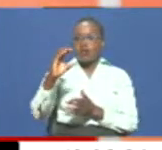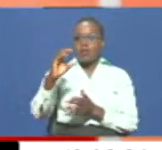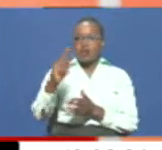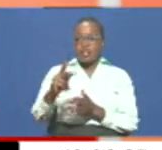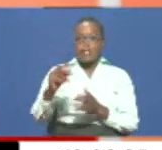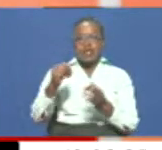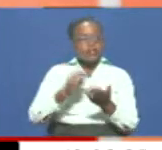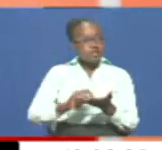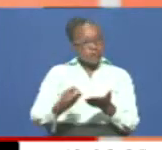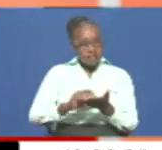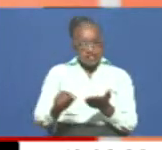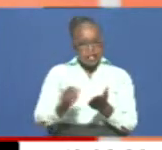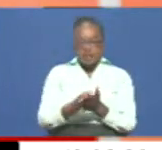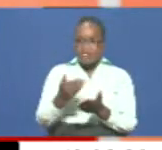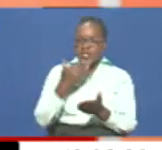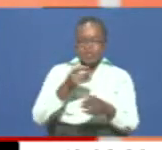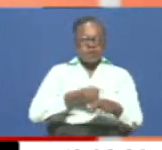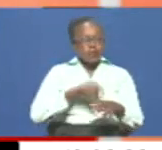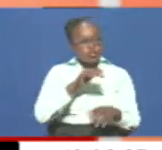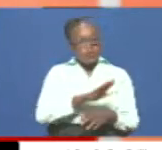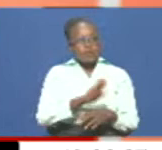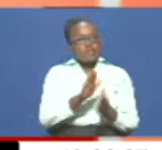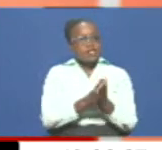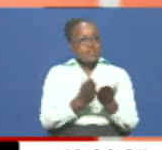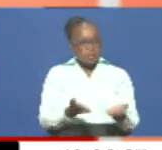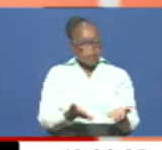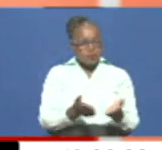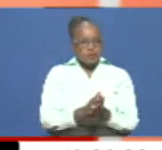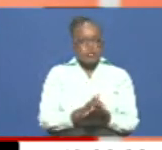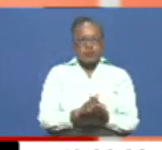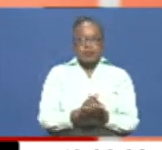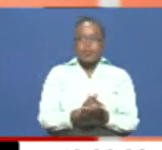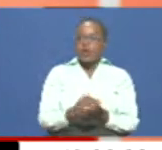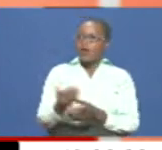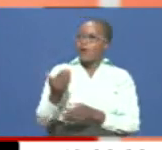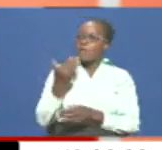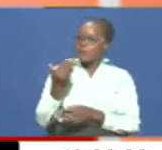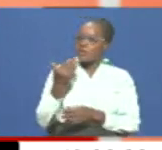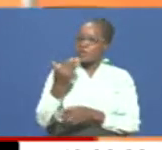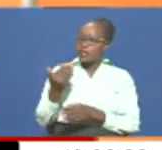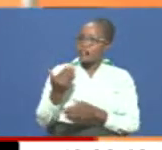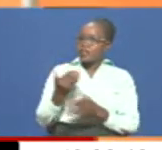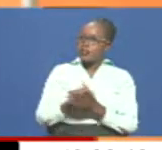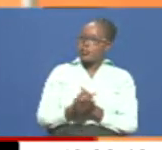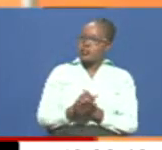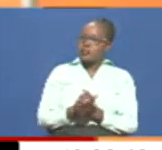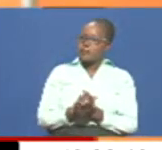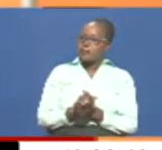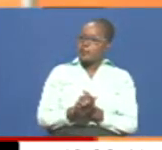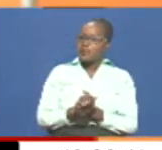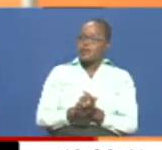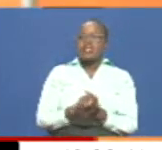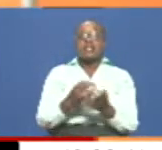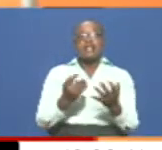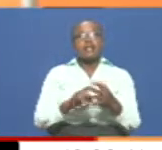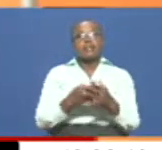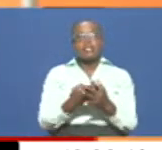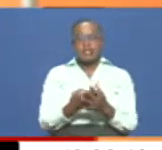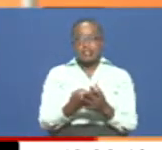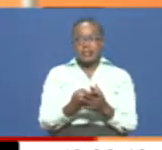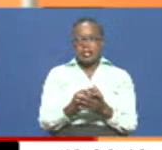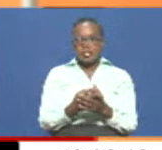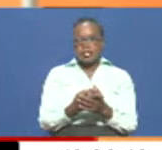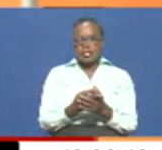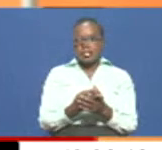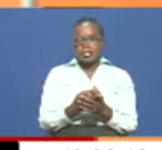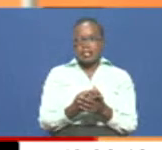time right here on Sports Check. Good morning, and thank you. It's my pleasure. Okay. So now maybe we can get into it, and let's